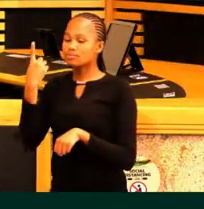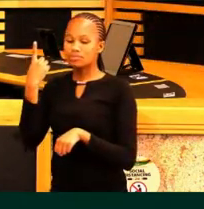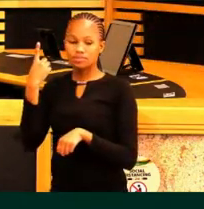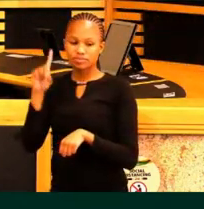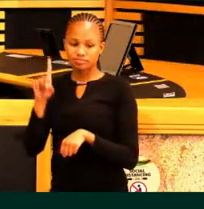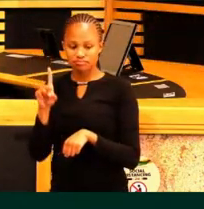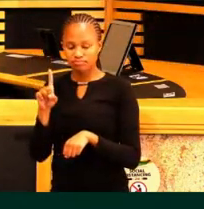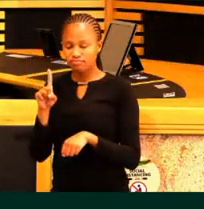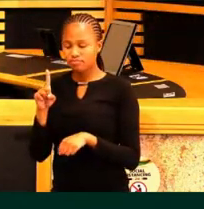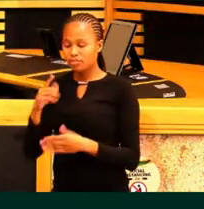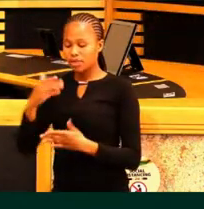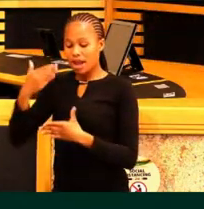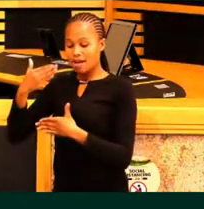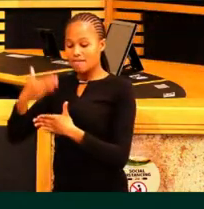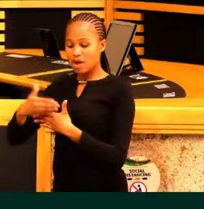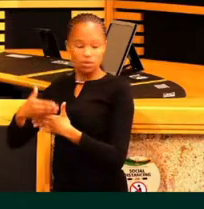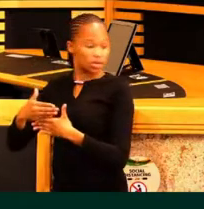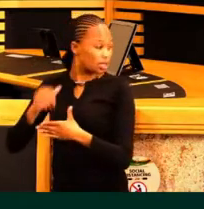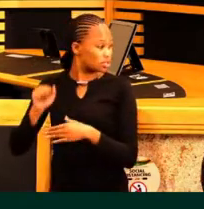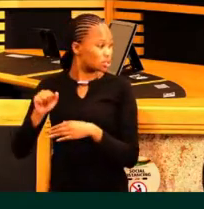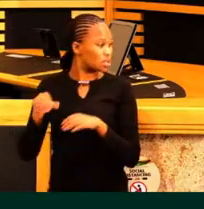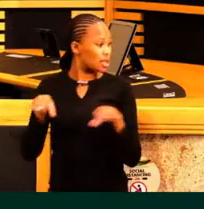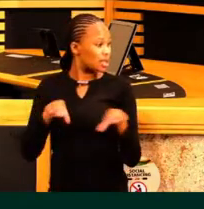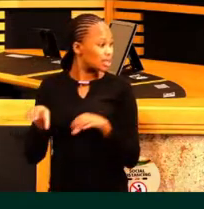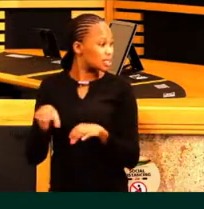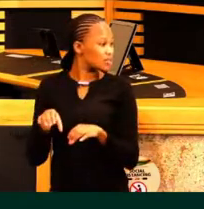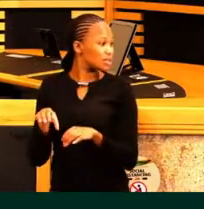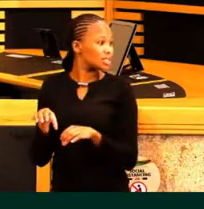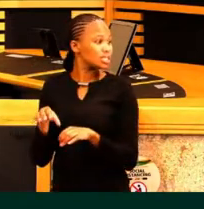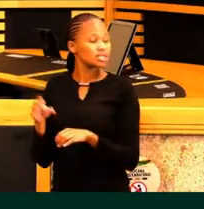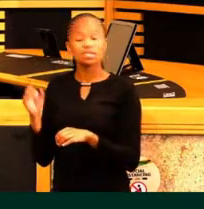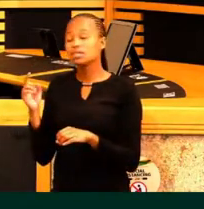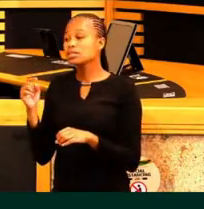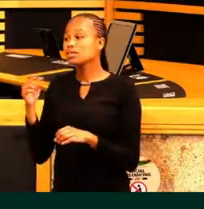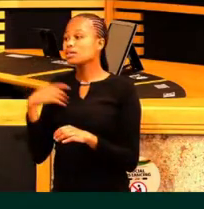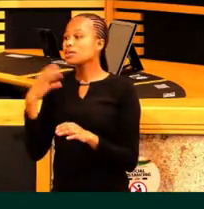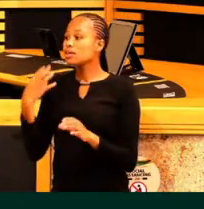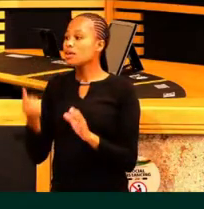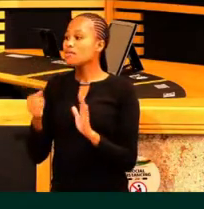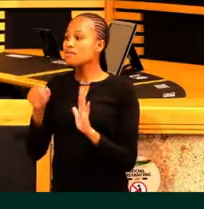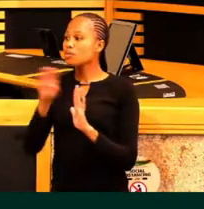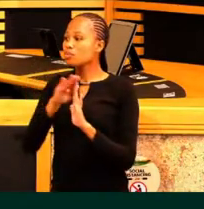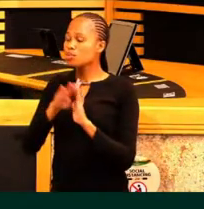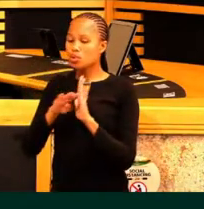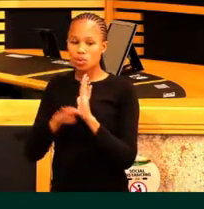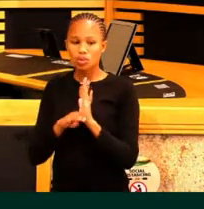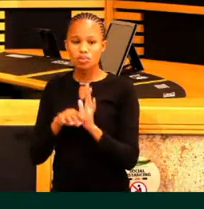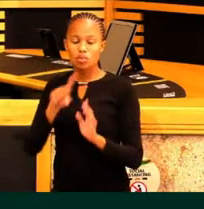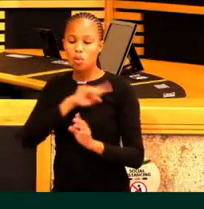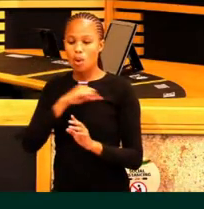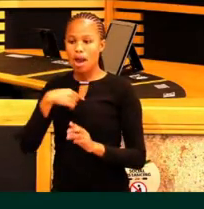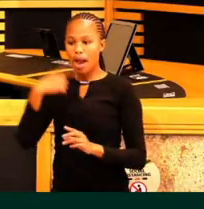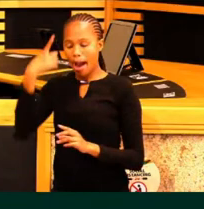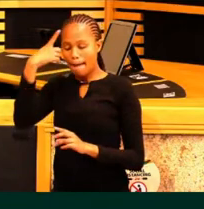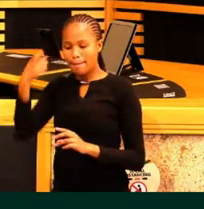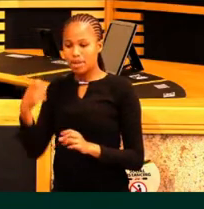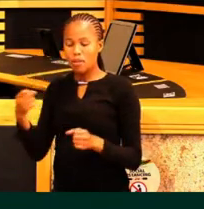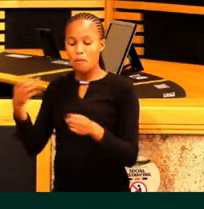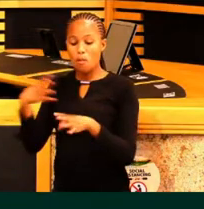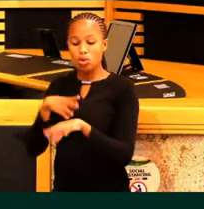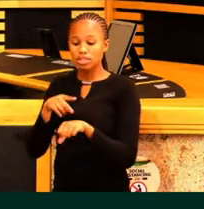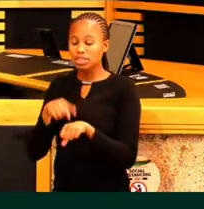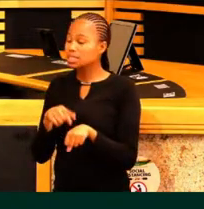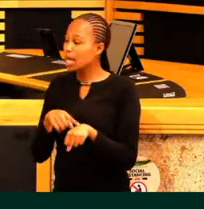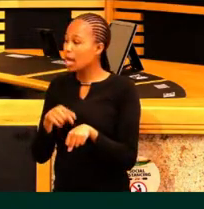of these activities and also Syria but who initiate programs rather than being the consumers because I believe what's emotionally most of the time